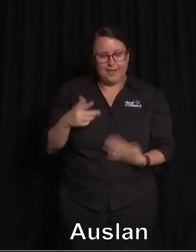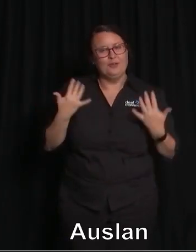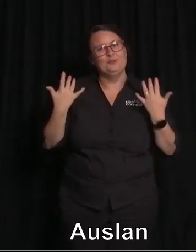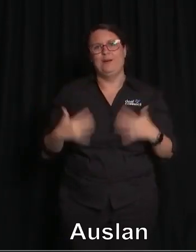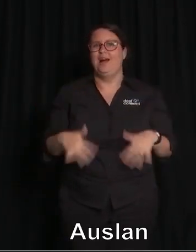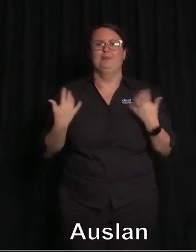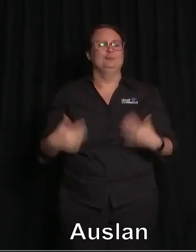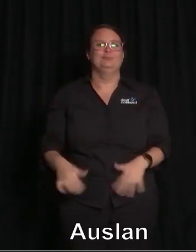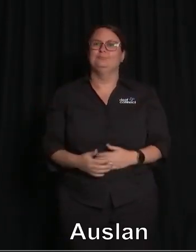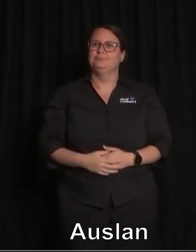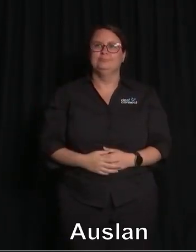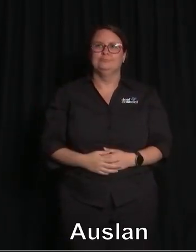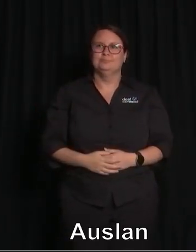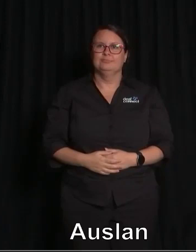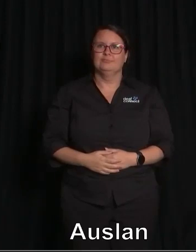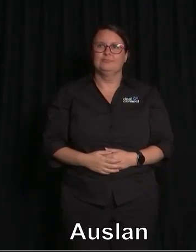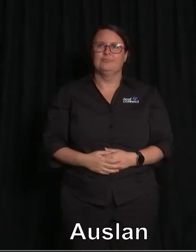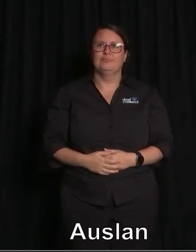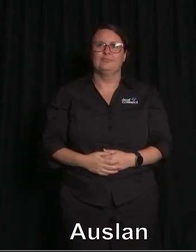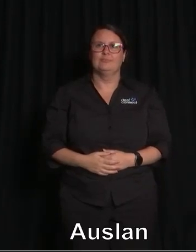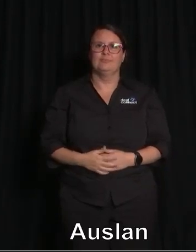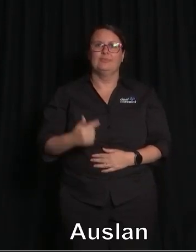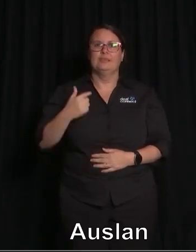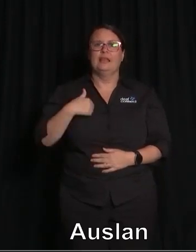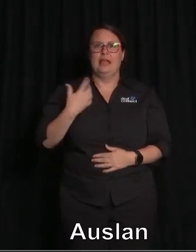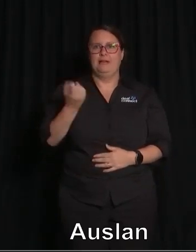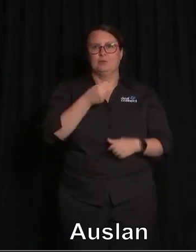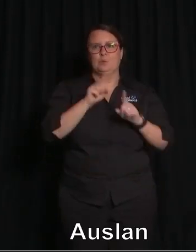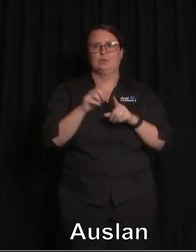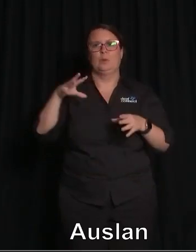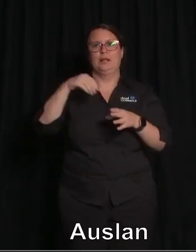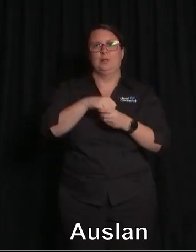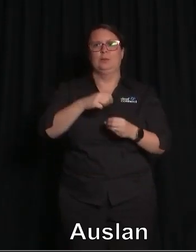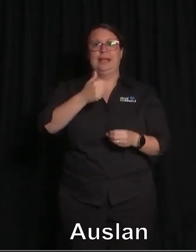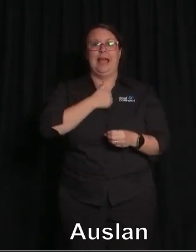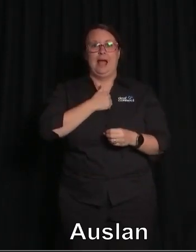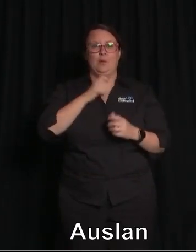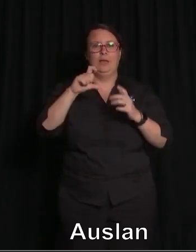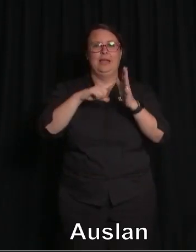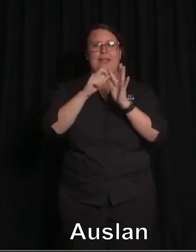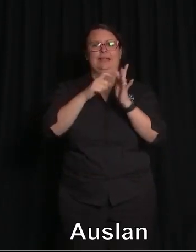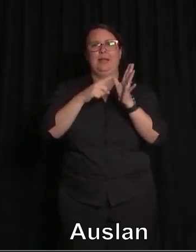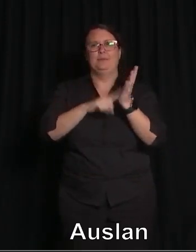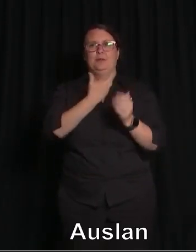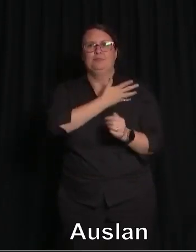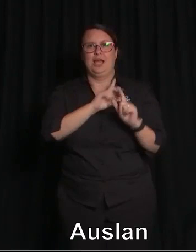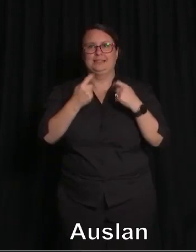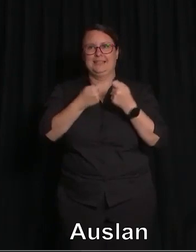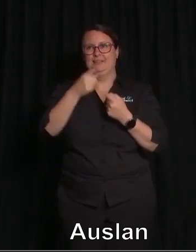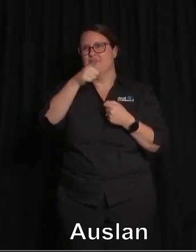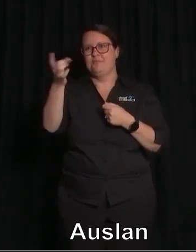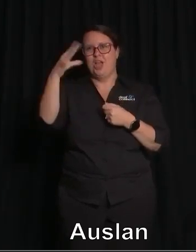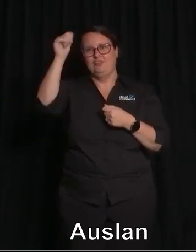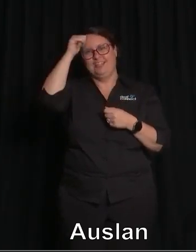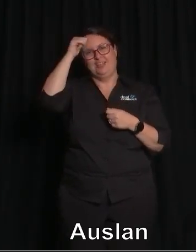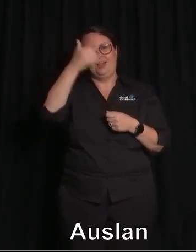I would be remiss to not also include our Capital Pride team, which most of you all know these two lovely young ladies here